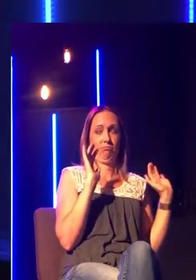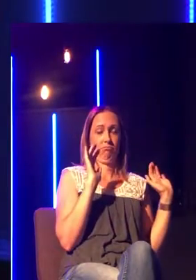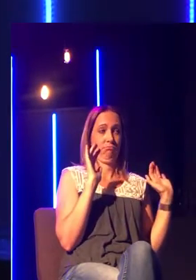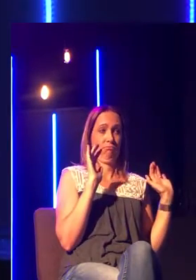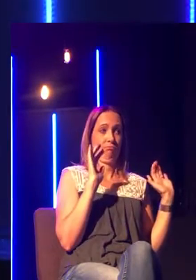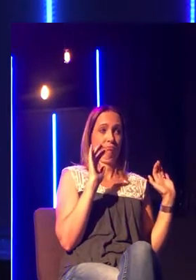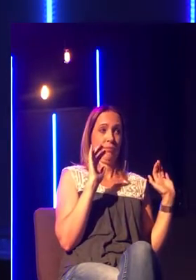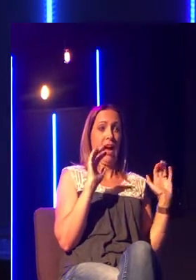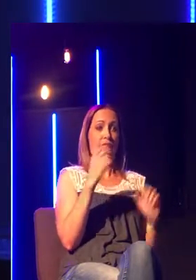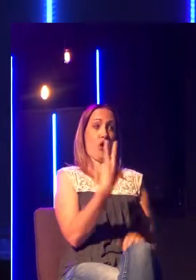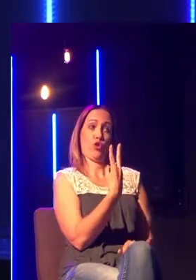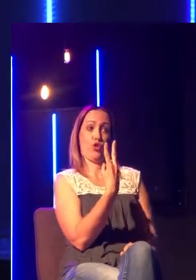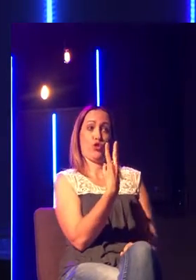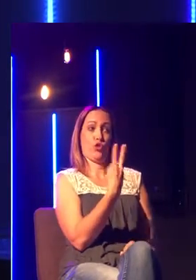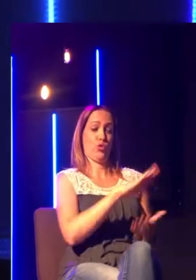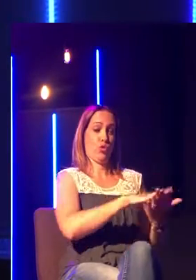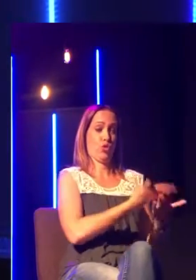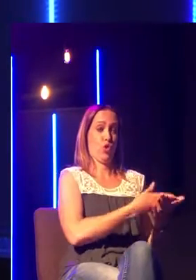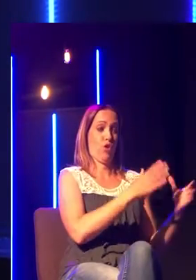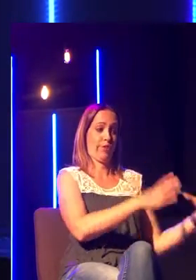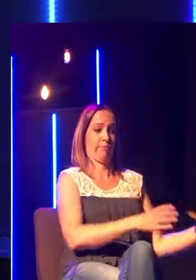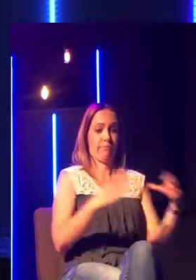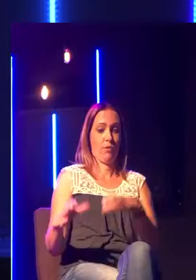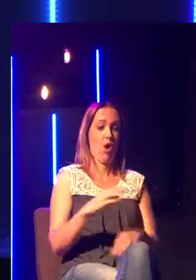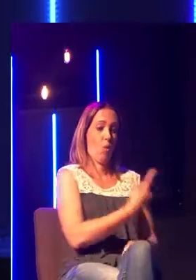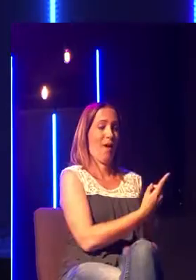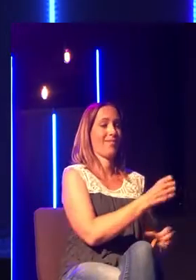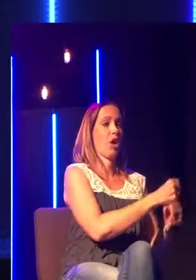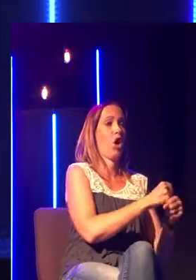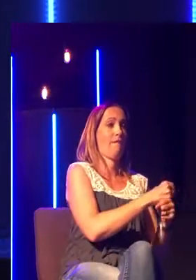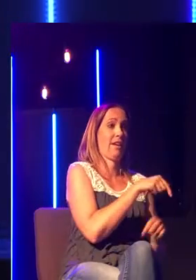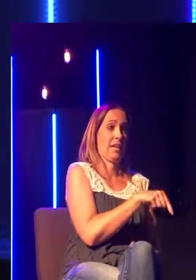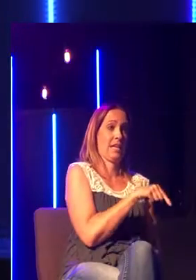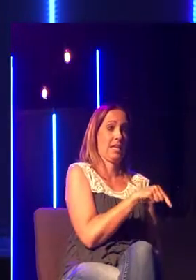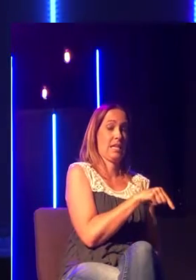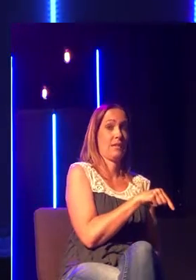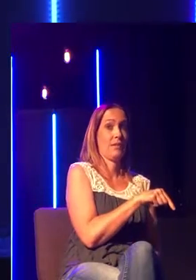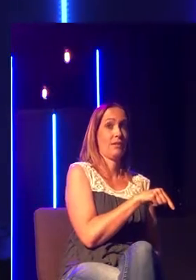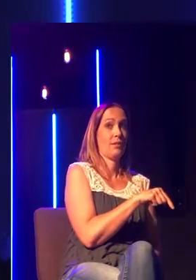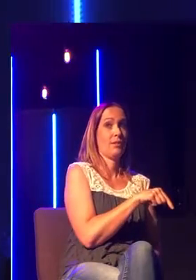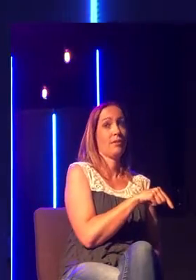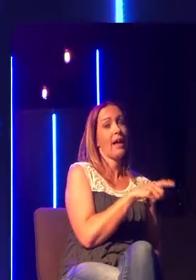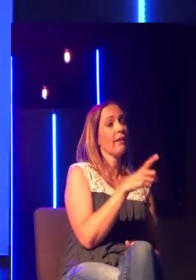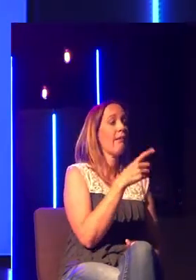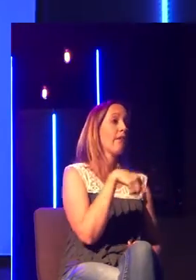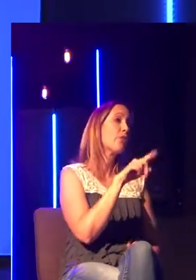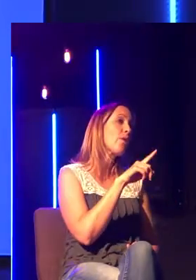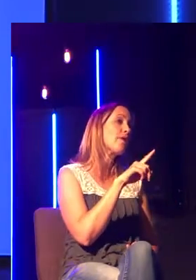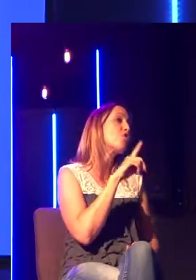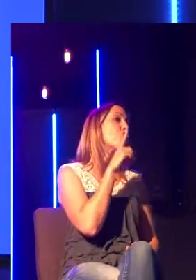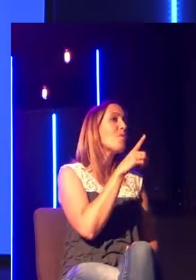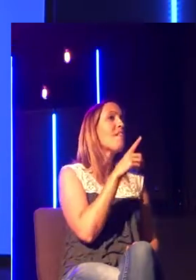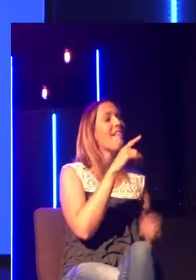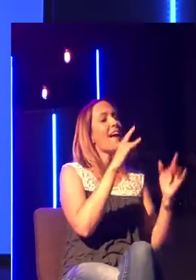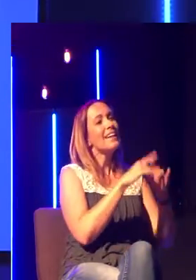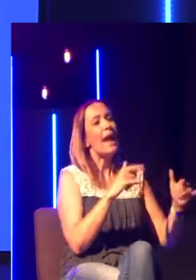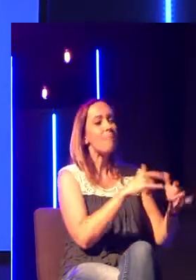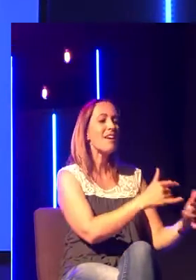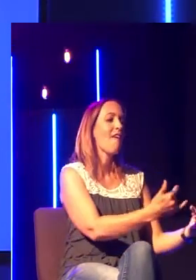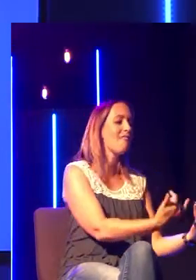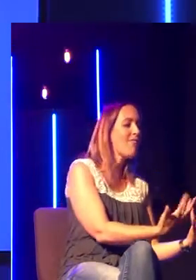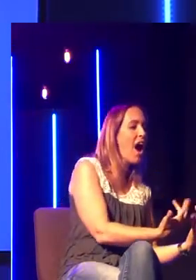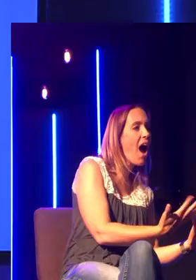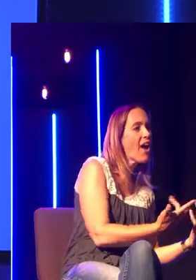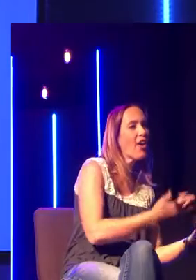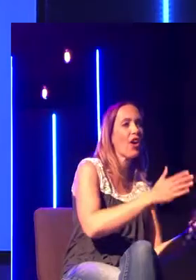I've got 2 stoves when I go cooking. One of them is to make coffee. And it's, Greg, you had the real camping, fire,